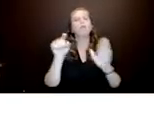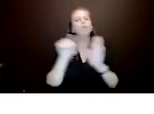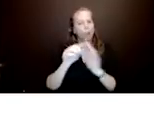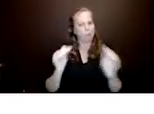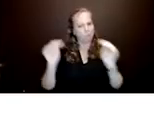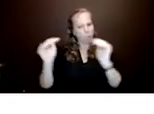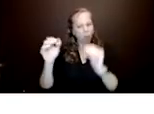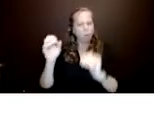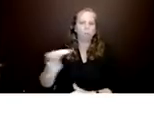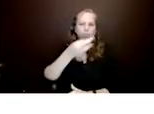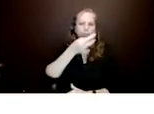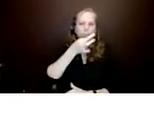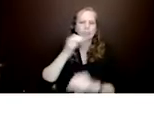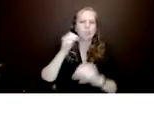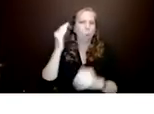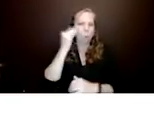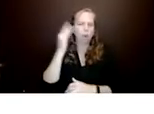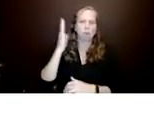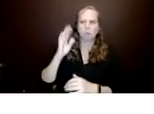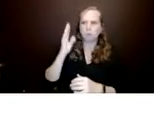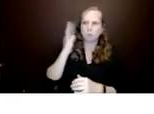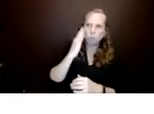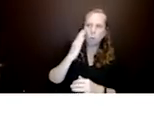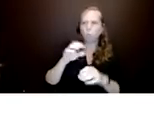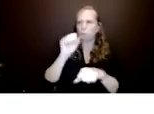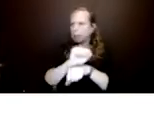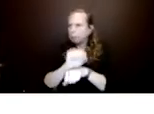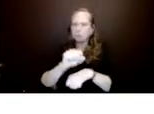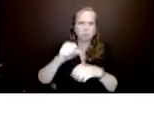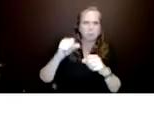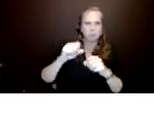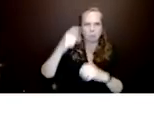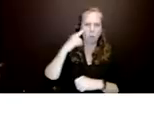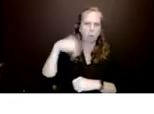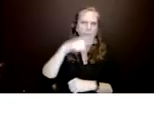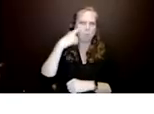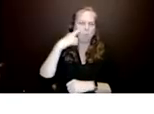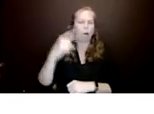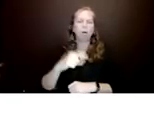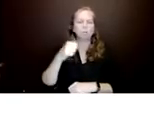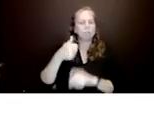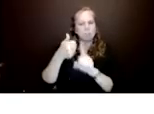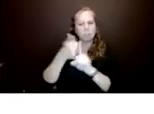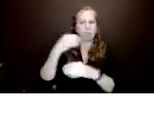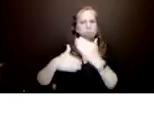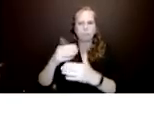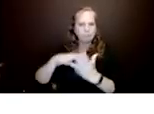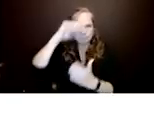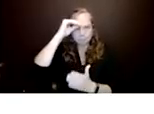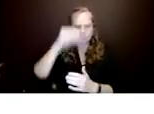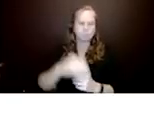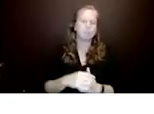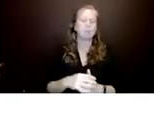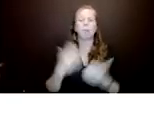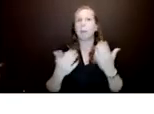expert who is very aware of the assignments that are out there right now for the asynchronous learning. So if they have questions, if they were working the night